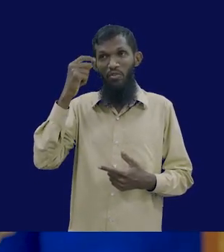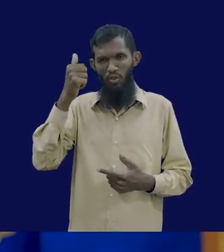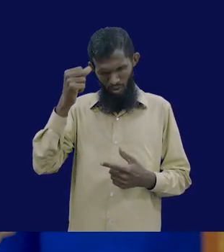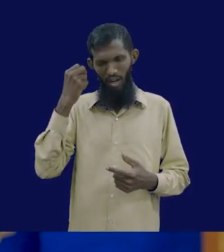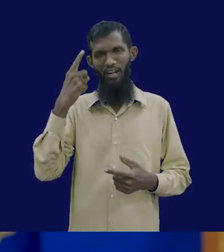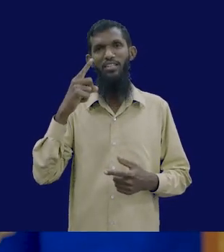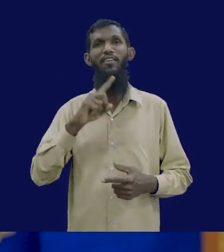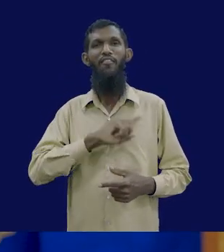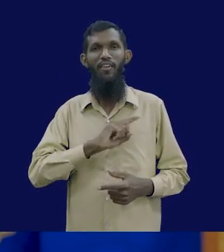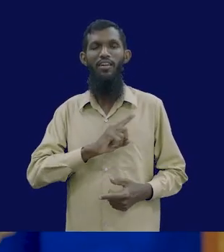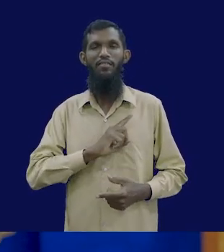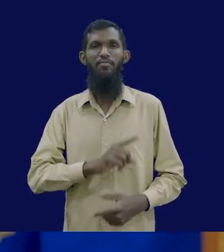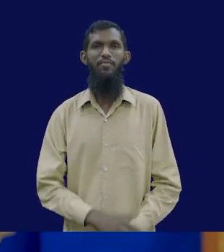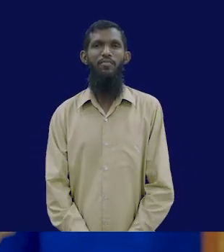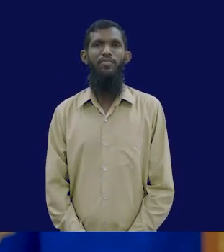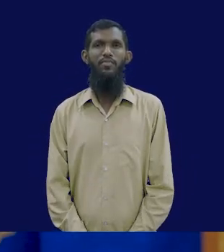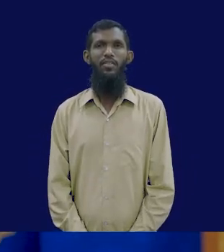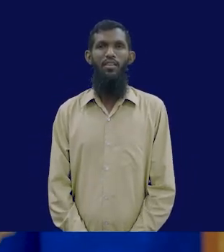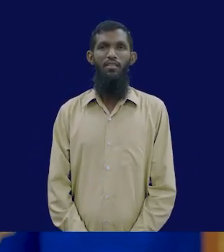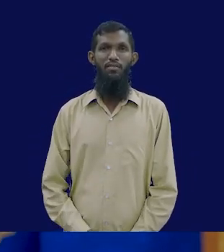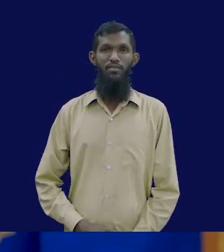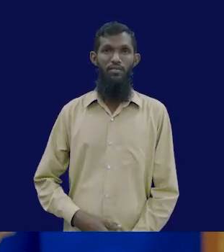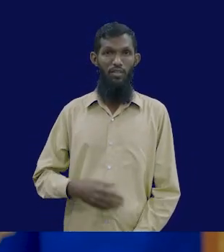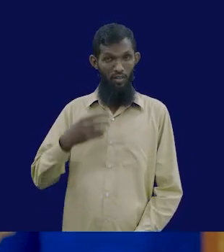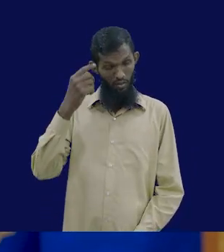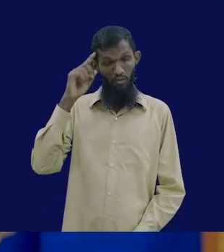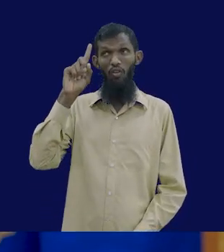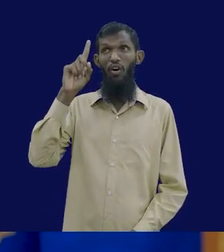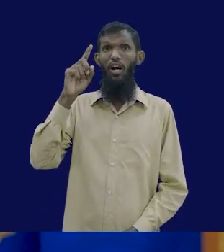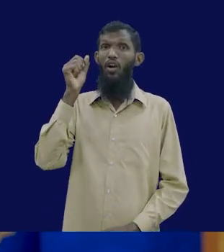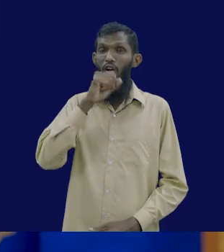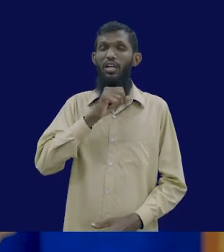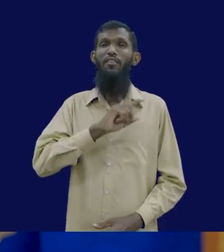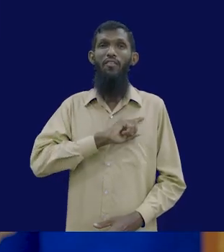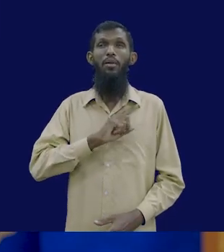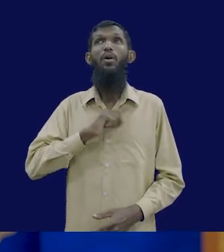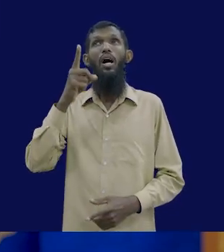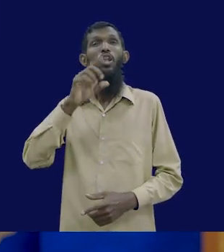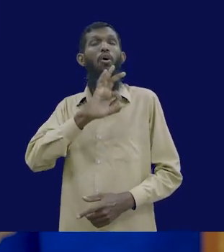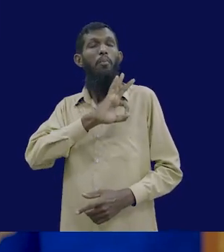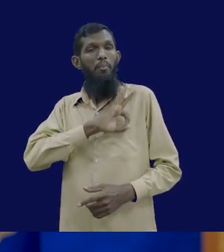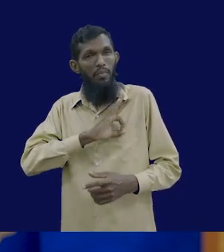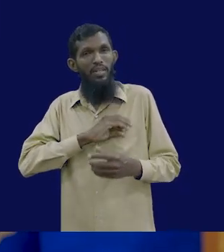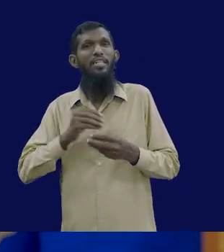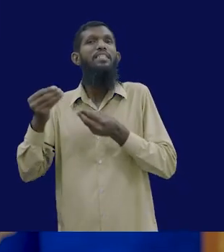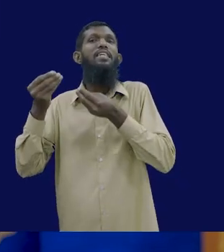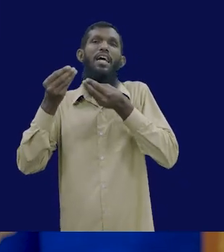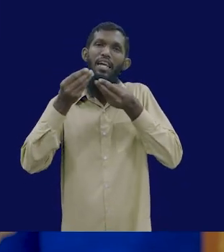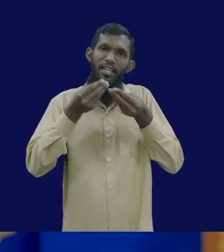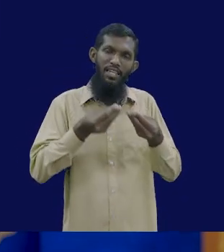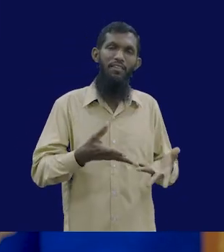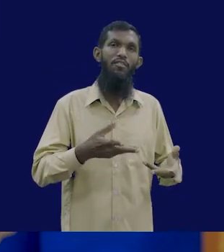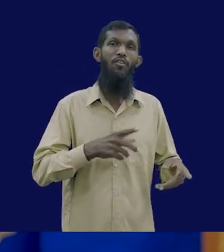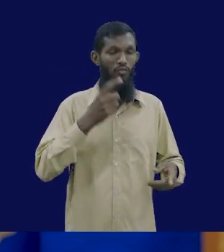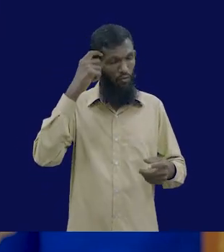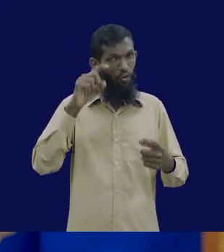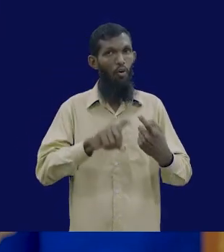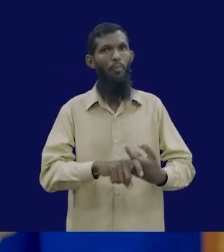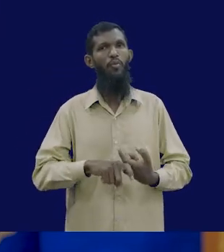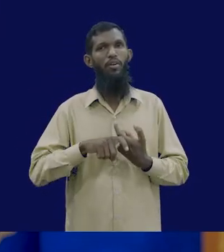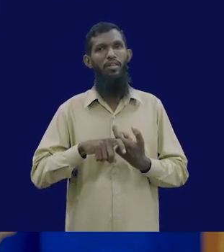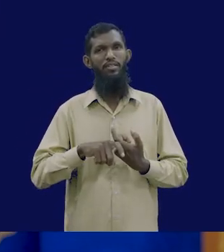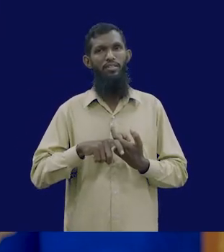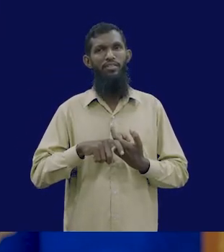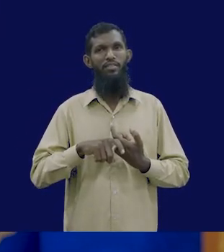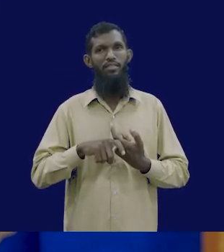disposition. Allah subhanahu wa ta'ala legislated fasting for His slaves out of mercy for them and a means of their